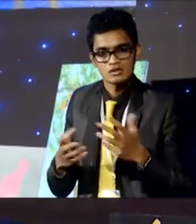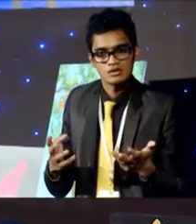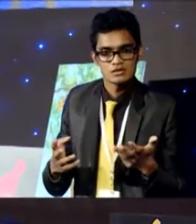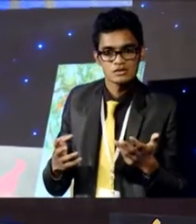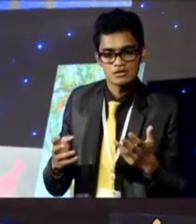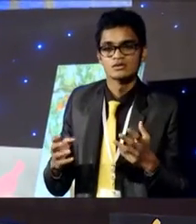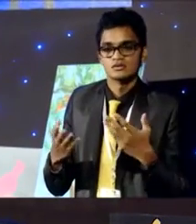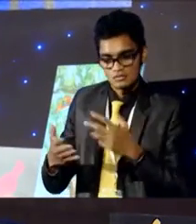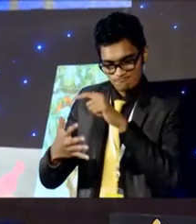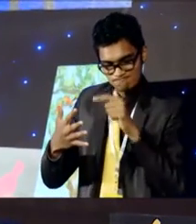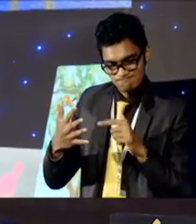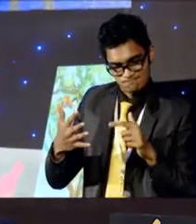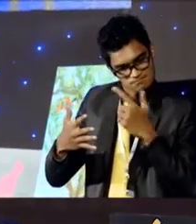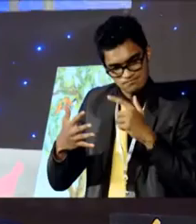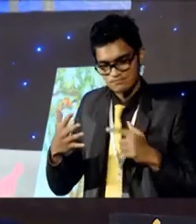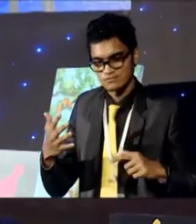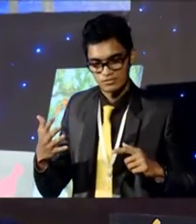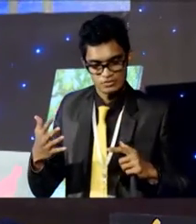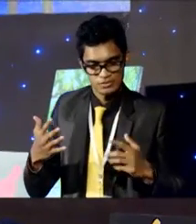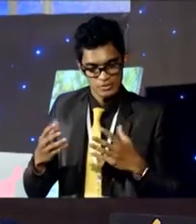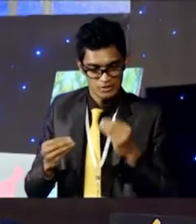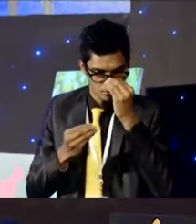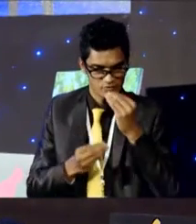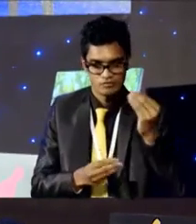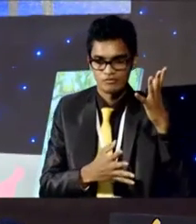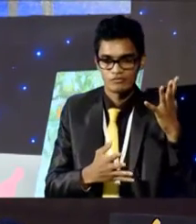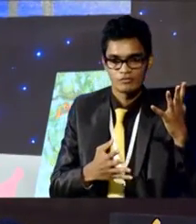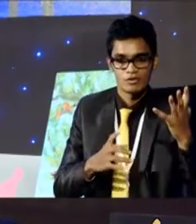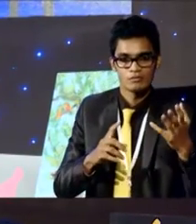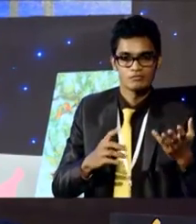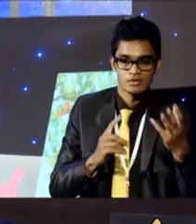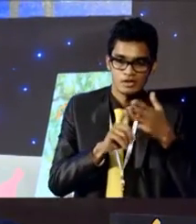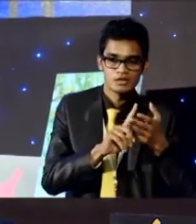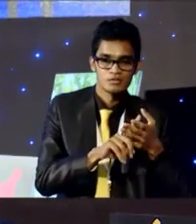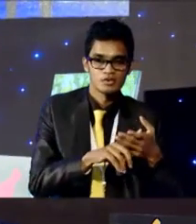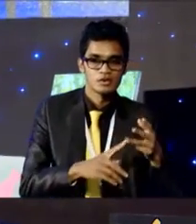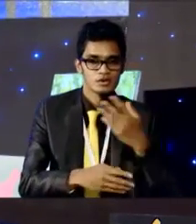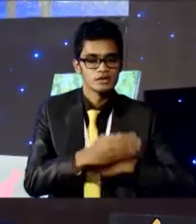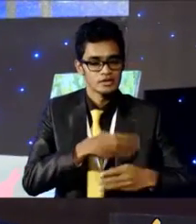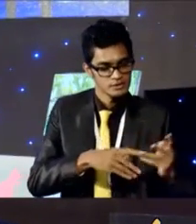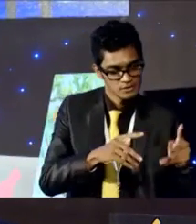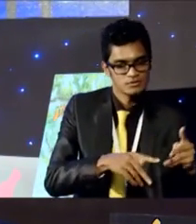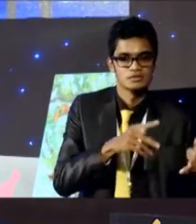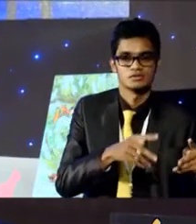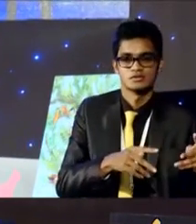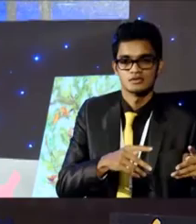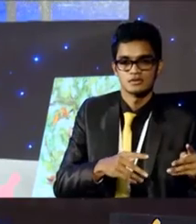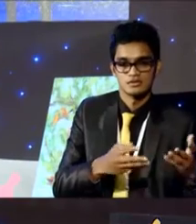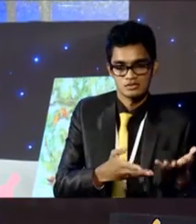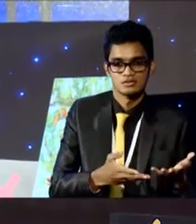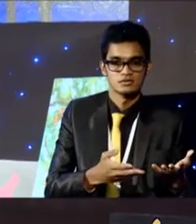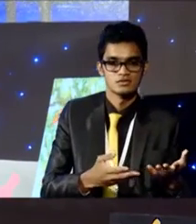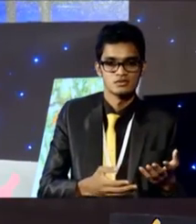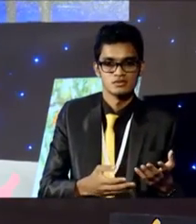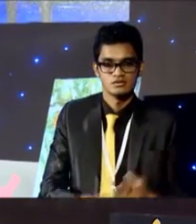We have taken it to a totally different level working with them through a program called Redefine Abilities, people with multiple disabilities,